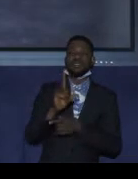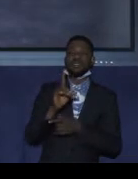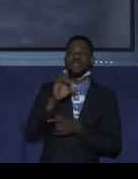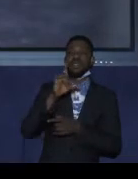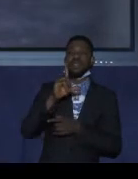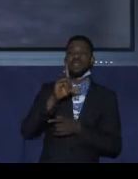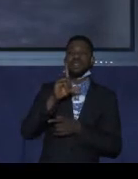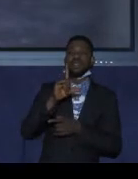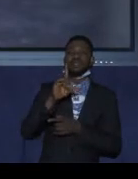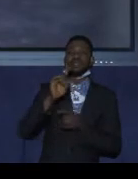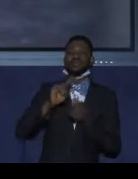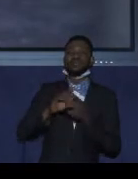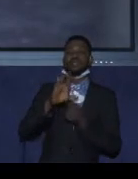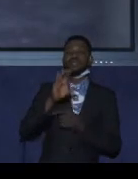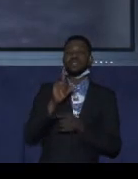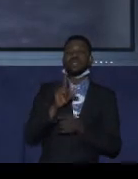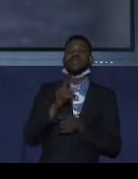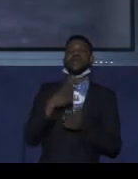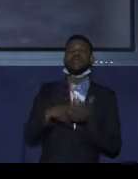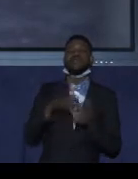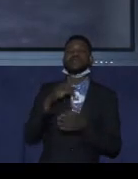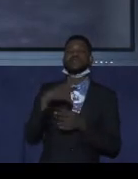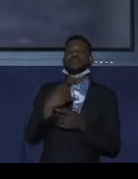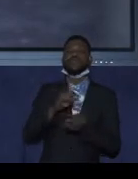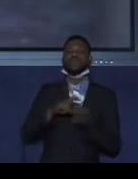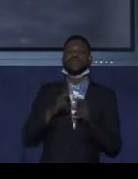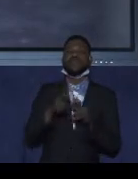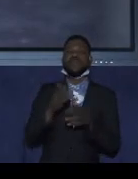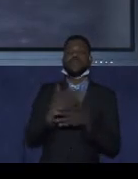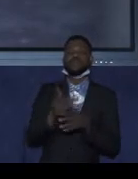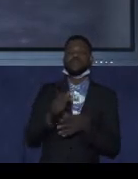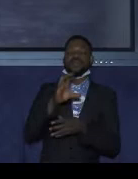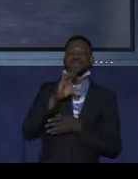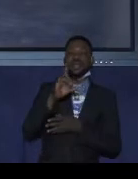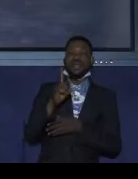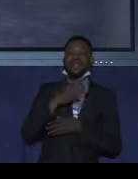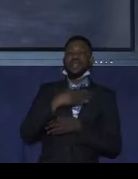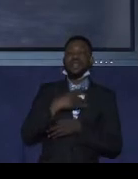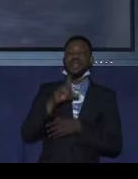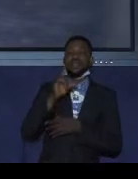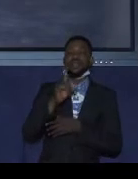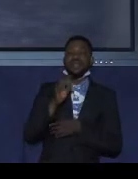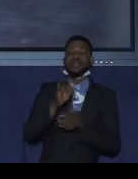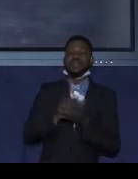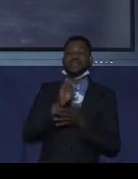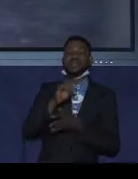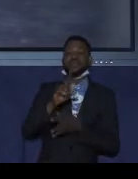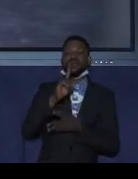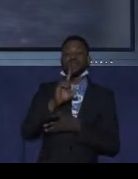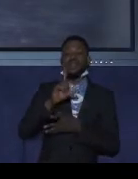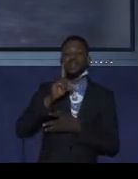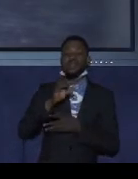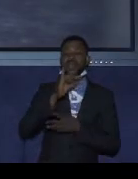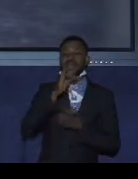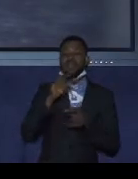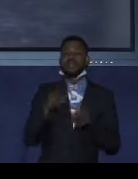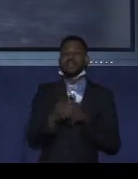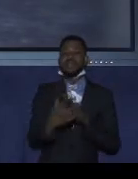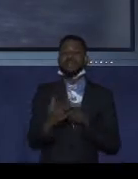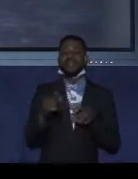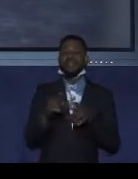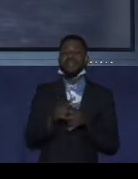centiliters. Liters to centiliters. What's the relationship between centiliters and liters? That is, 1 liter is the same thing